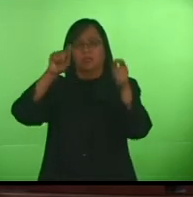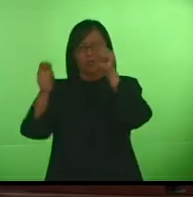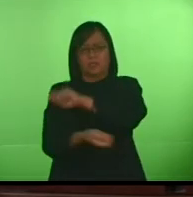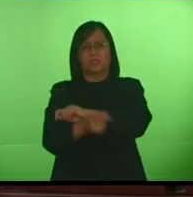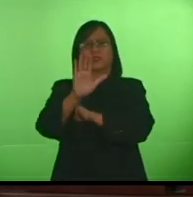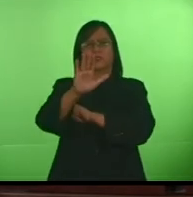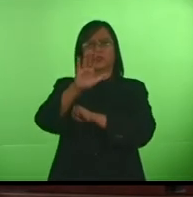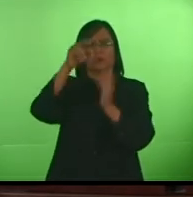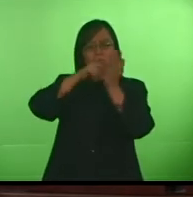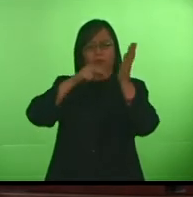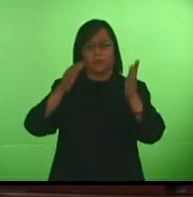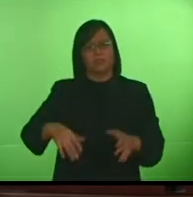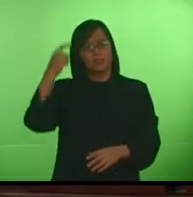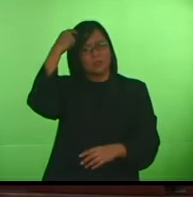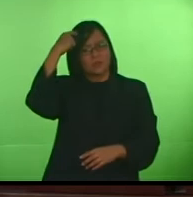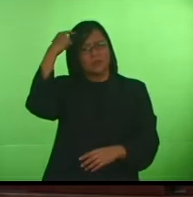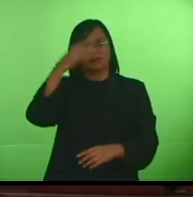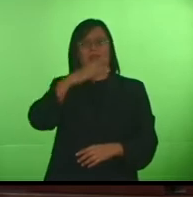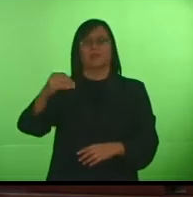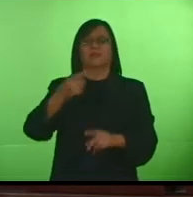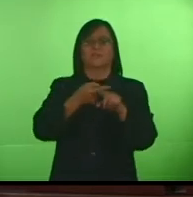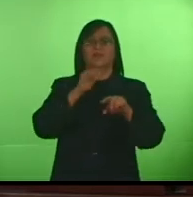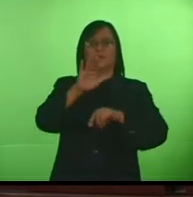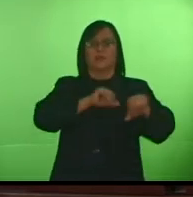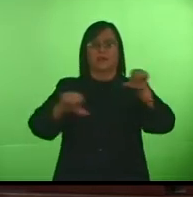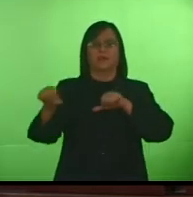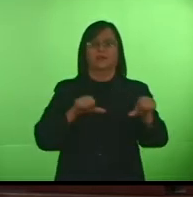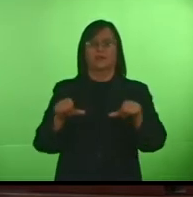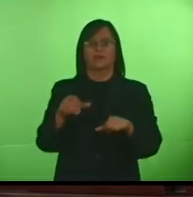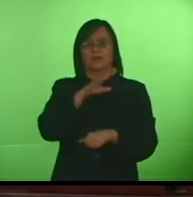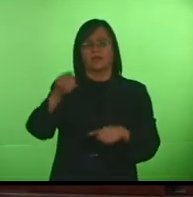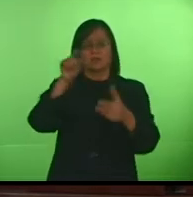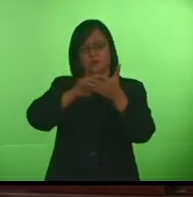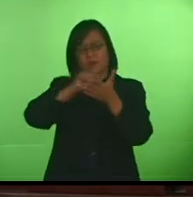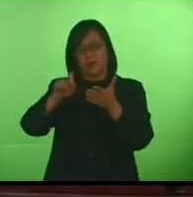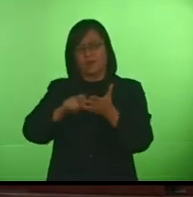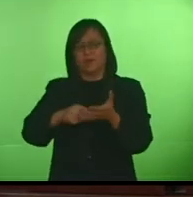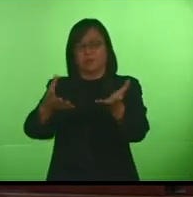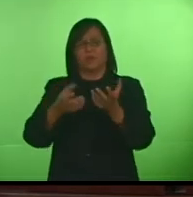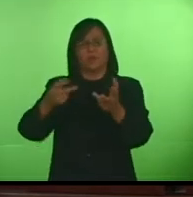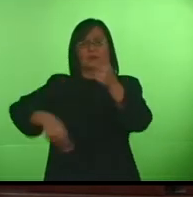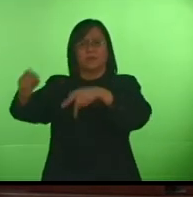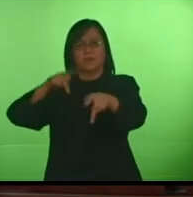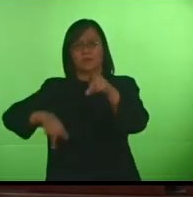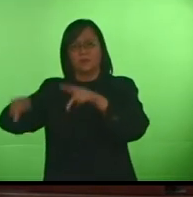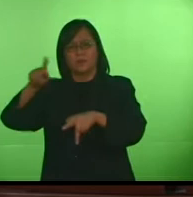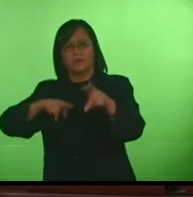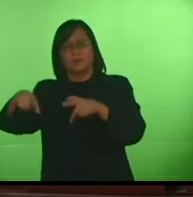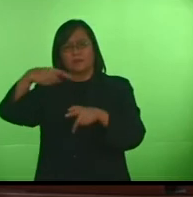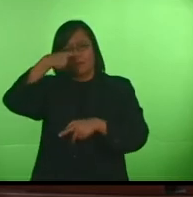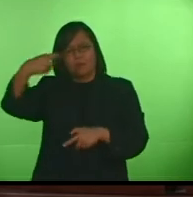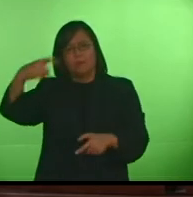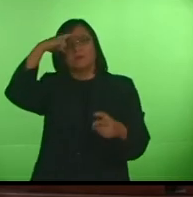your writing, you want people to believe what you say, remember what you have written, and take